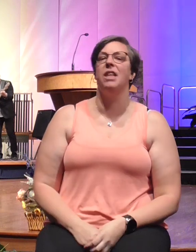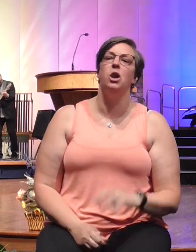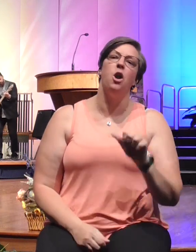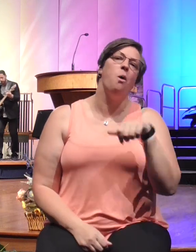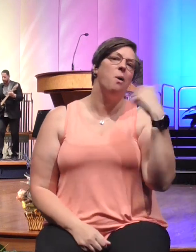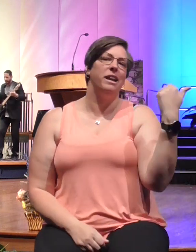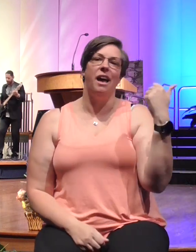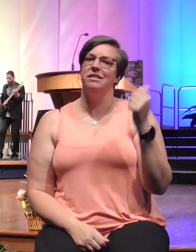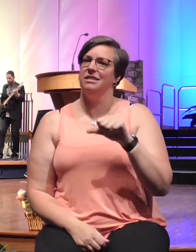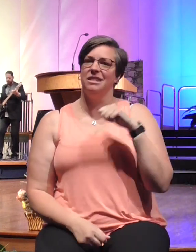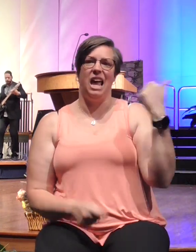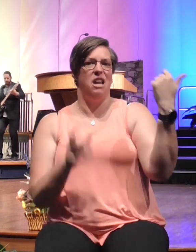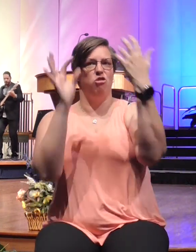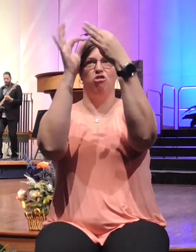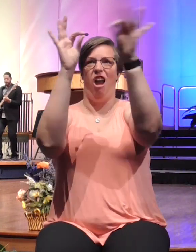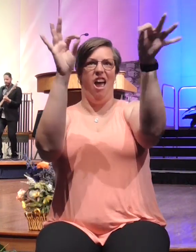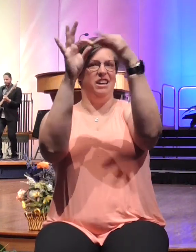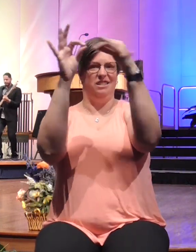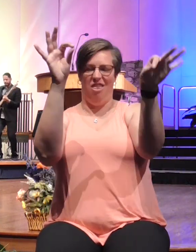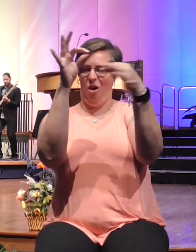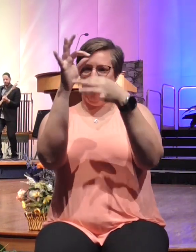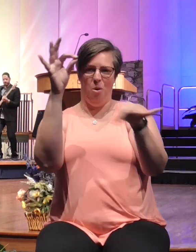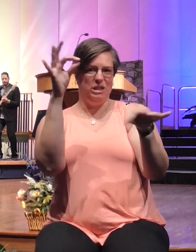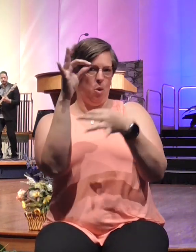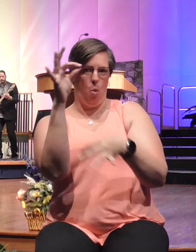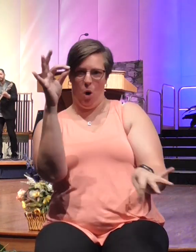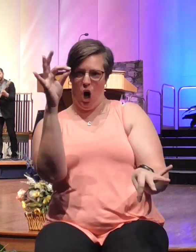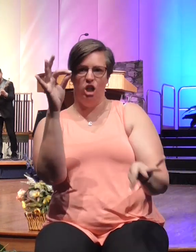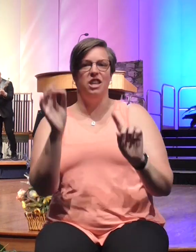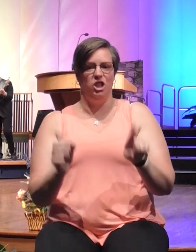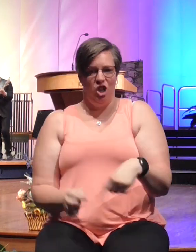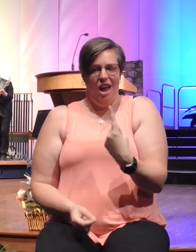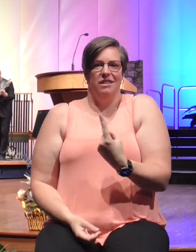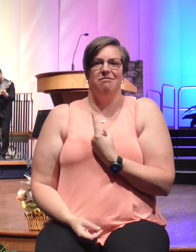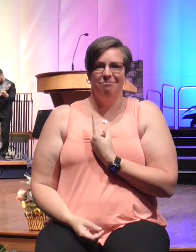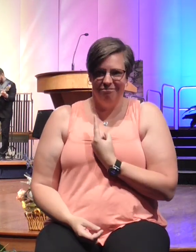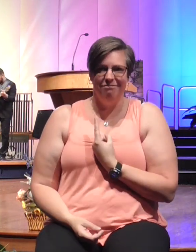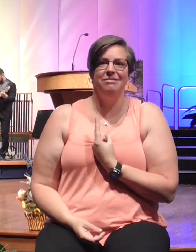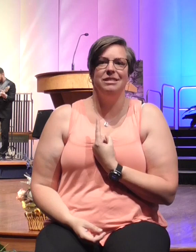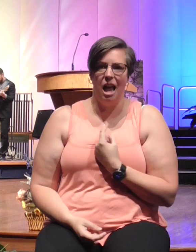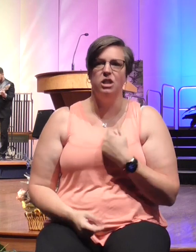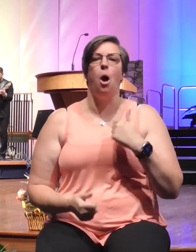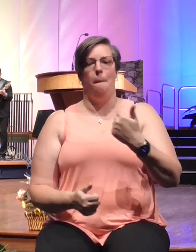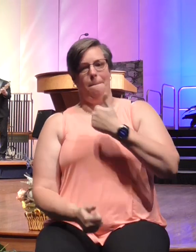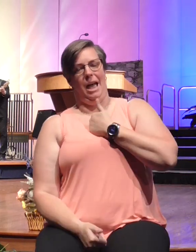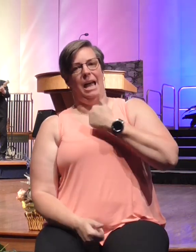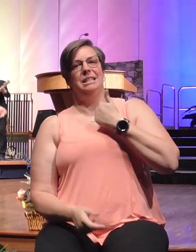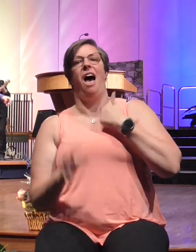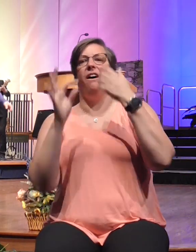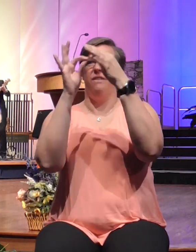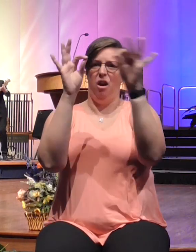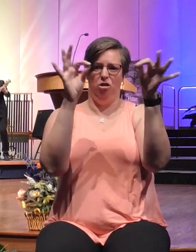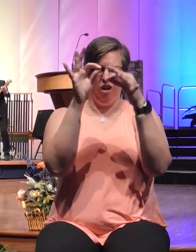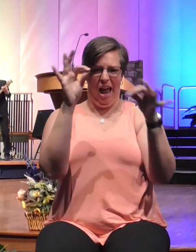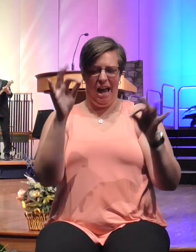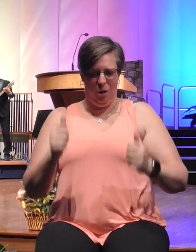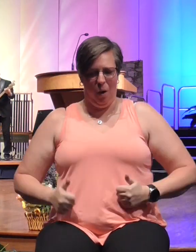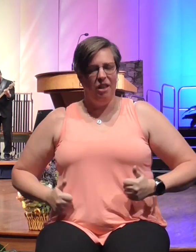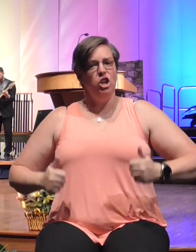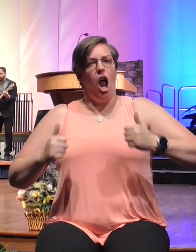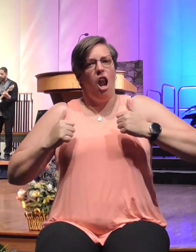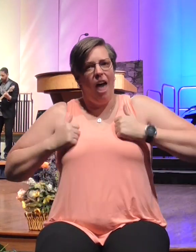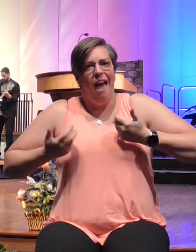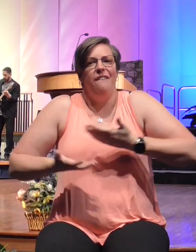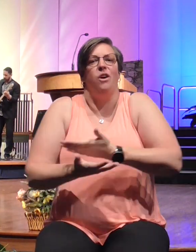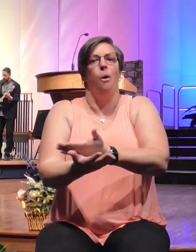else can speak the words on your lips. Touch yourself in words unspoken, live your life with